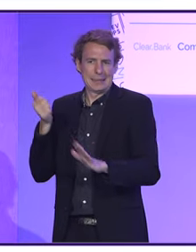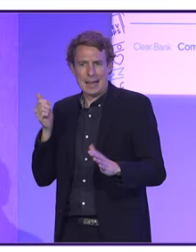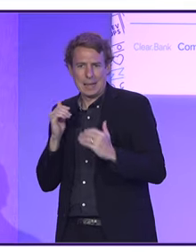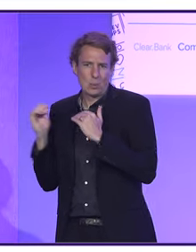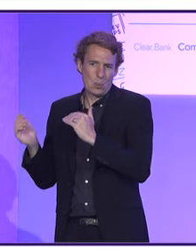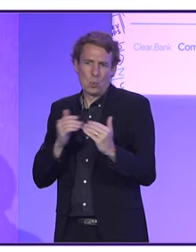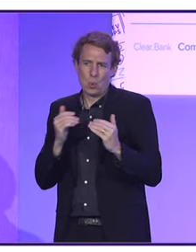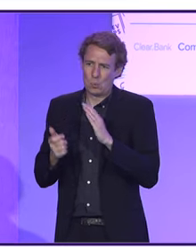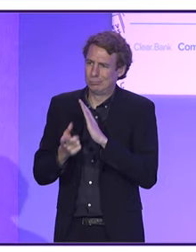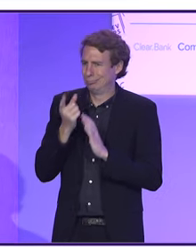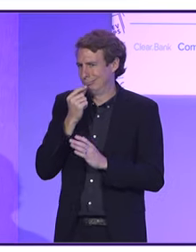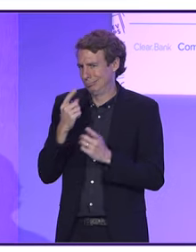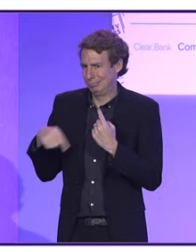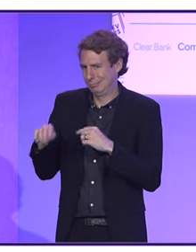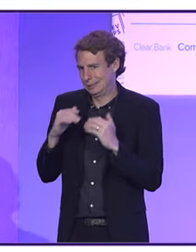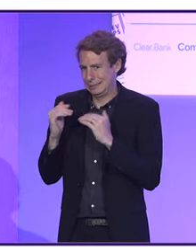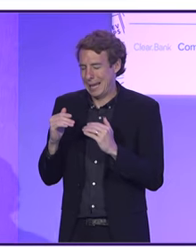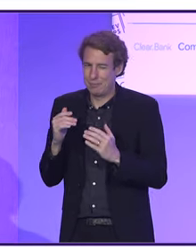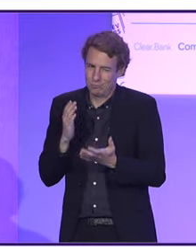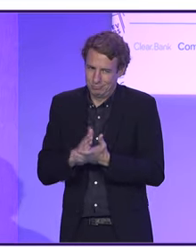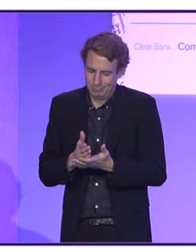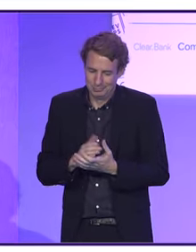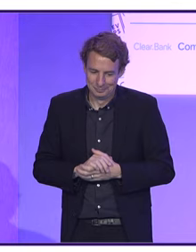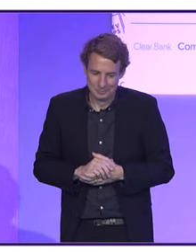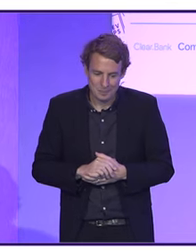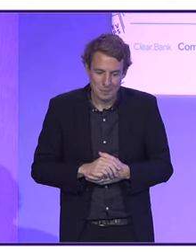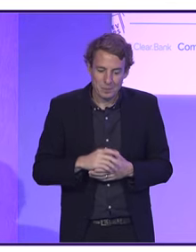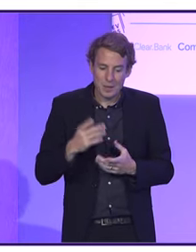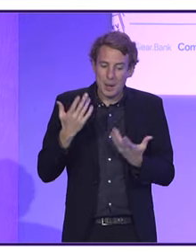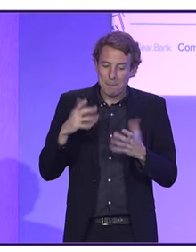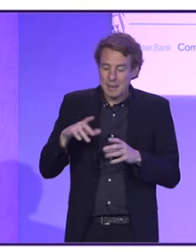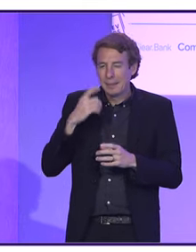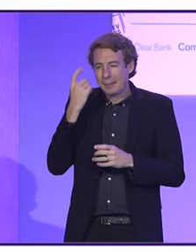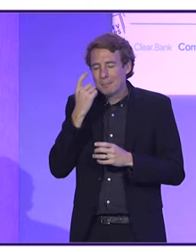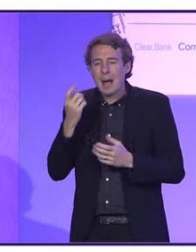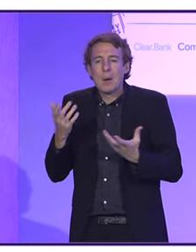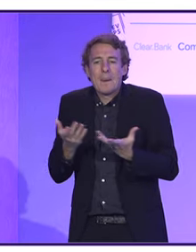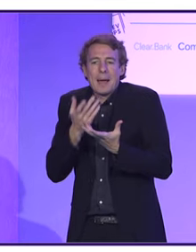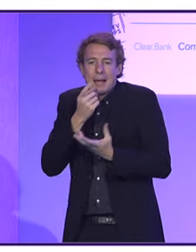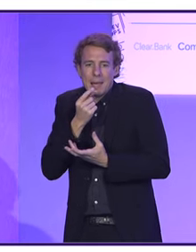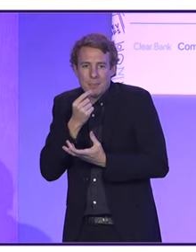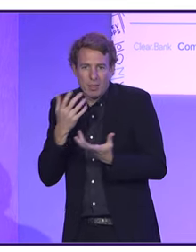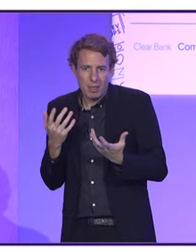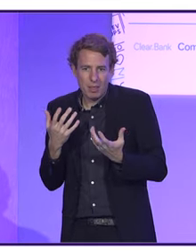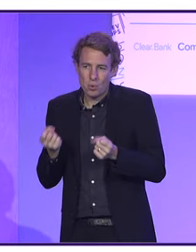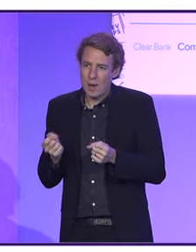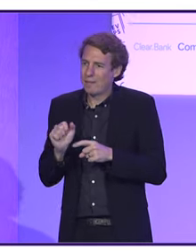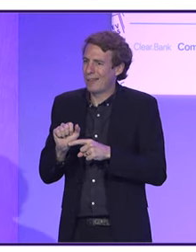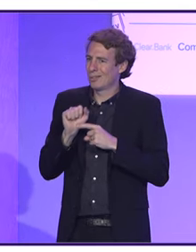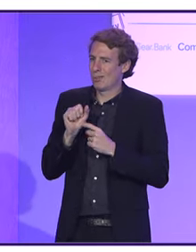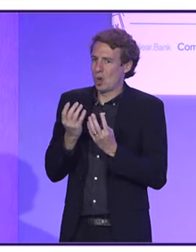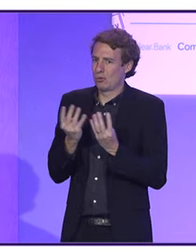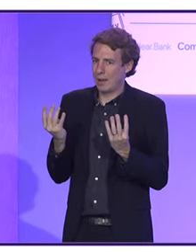true. So rather than that, we started to look at this idea of enablement, this way of adding in guardrails so that we could